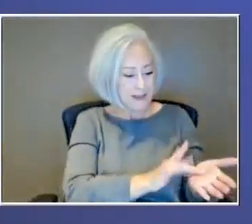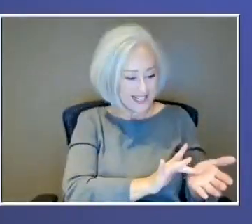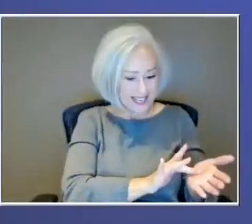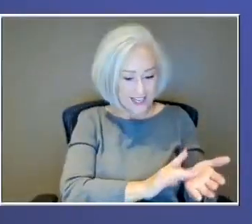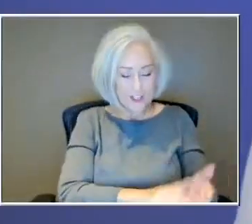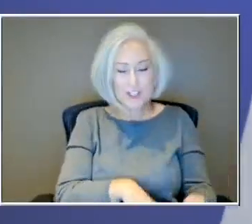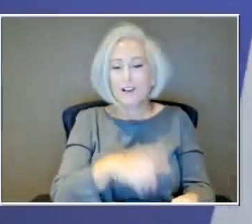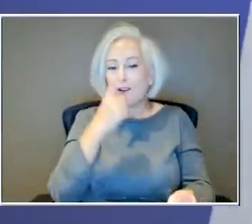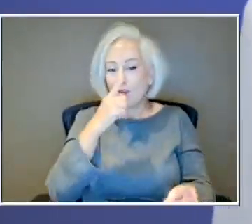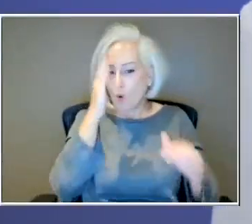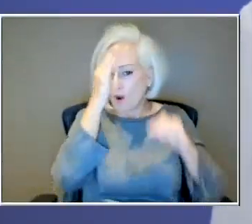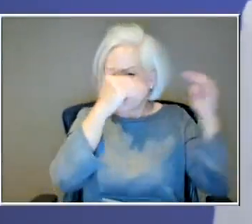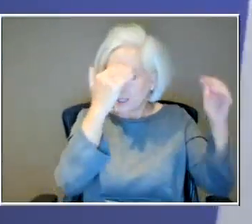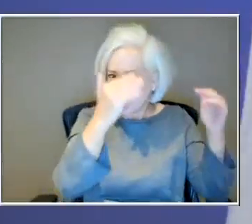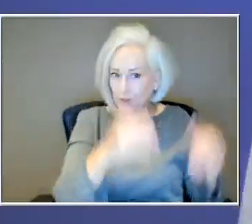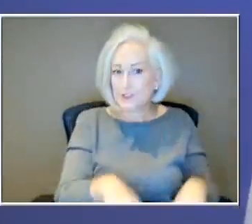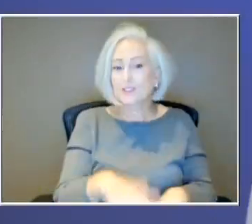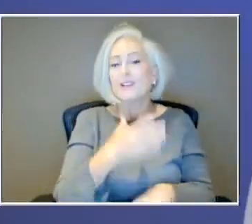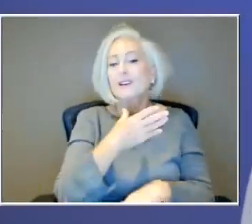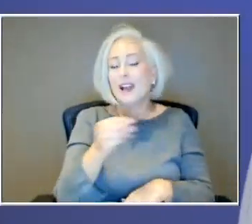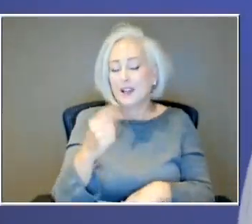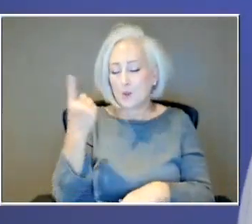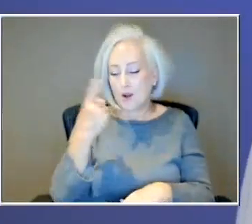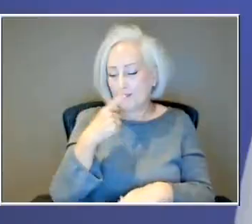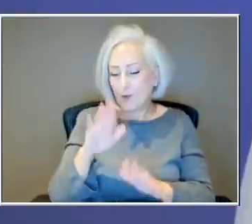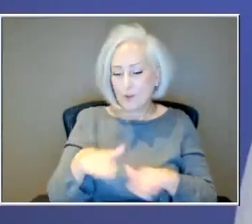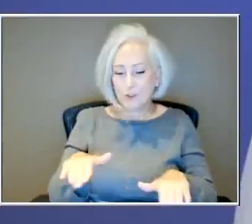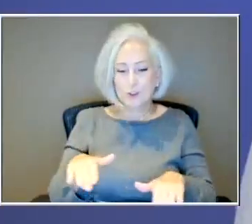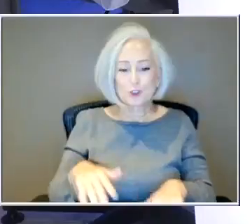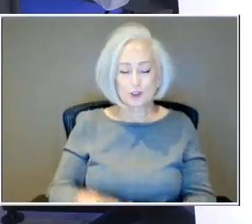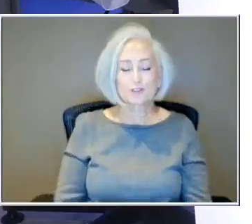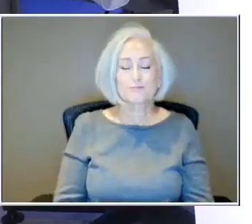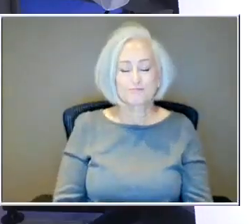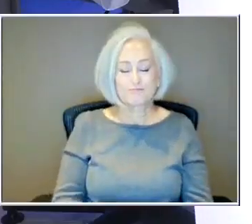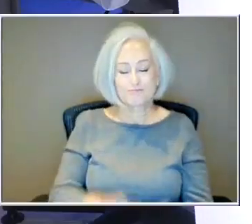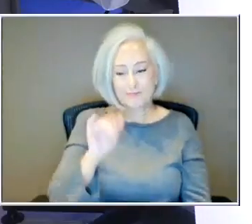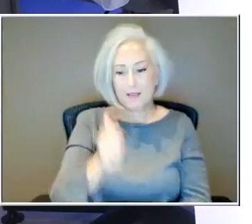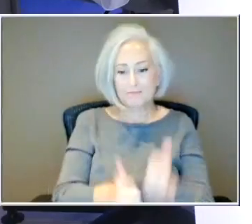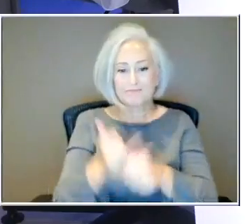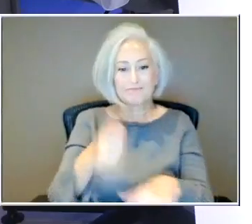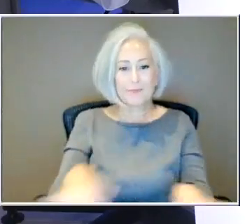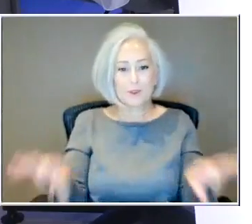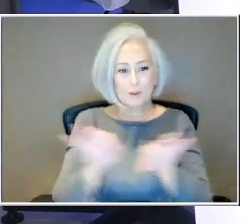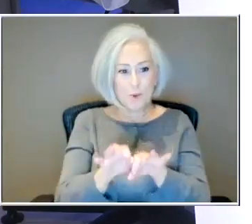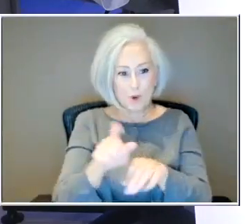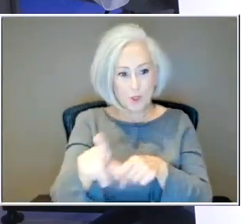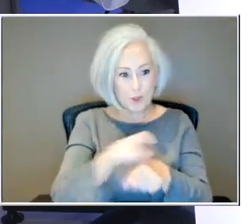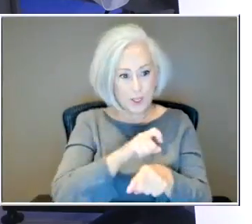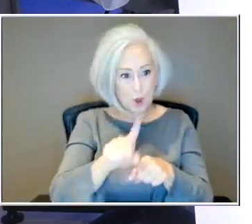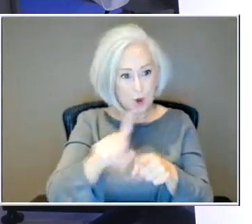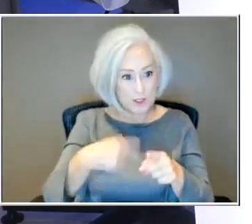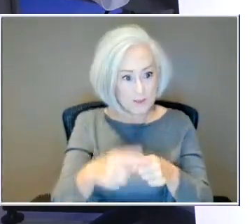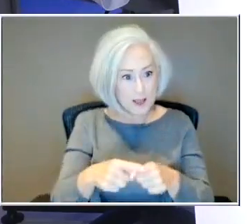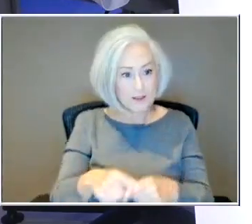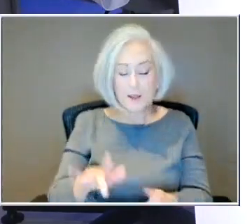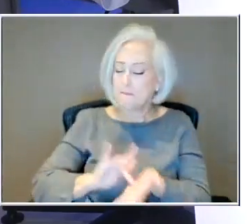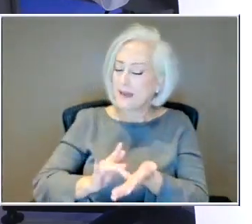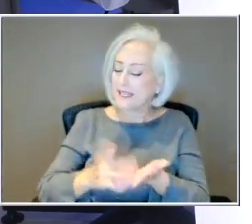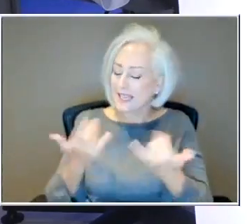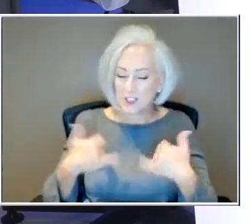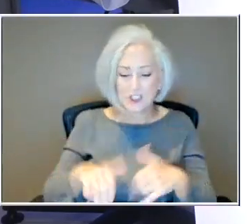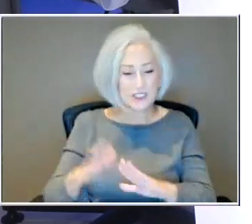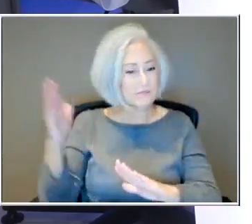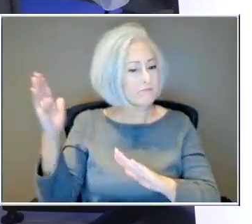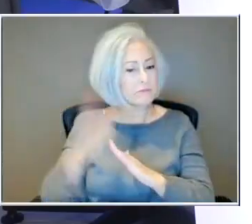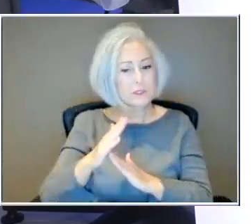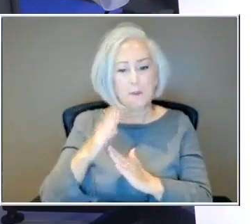the adult, and obviously what's meant for the children. And that is the number one thing you get calls on still? Medications still, yep, Still, gosh. number one.